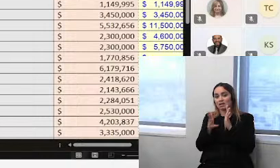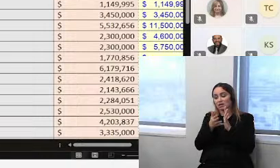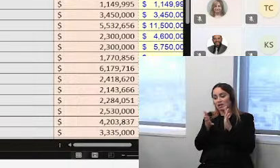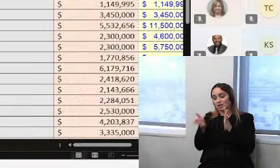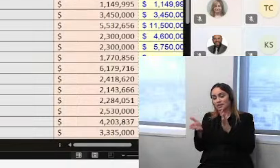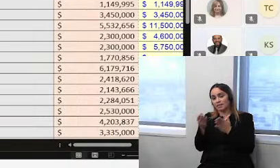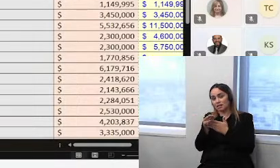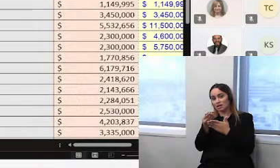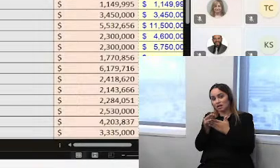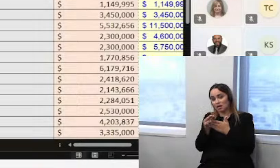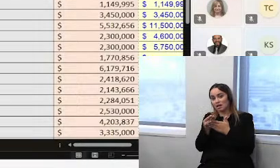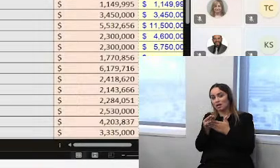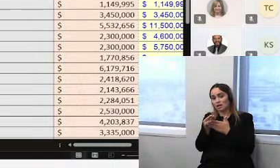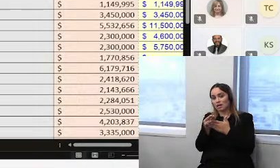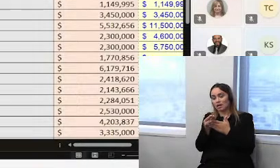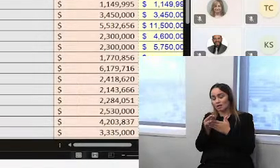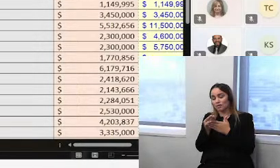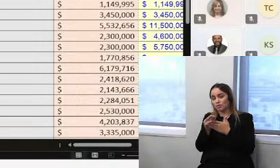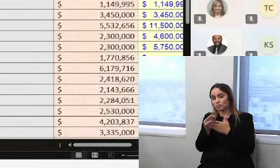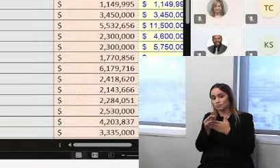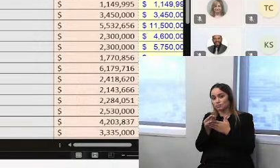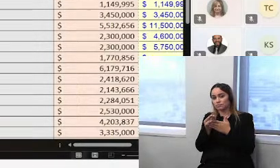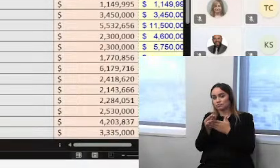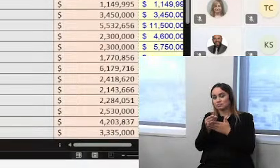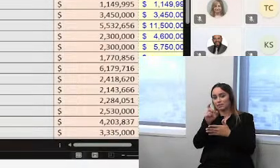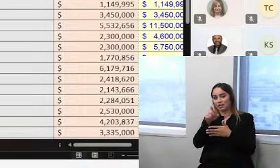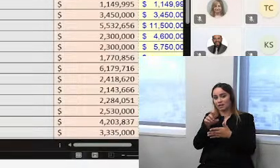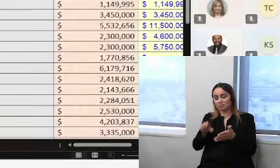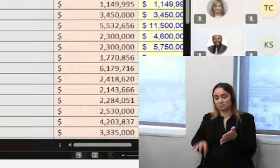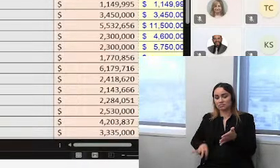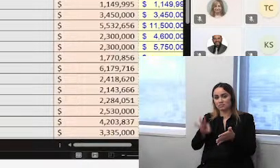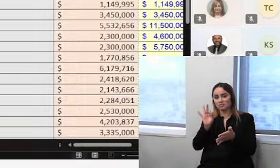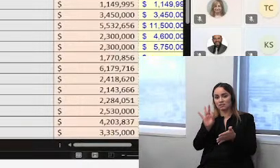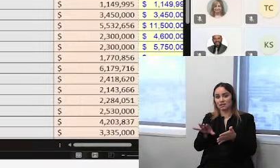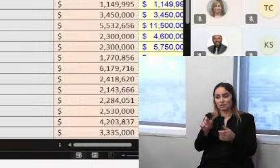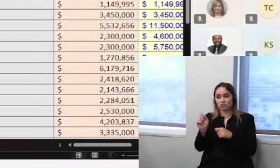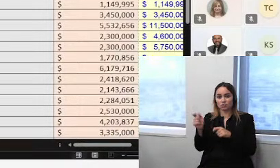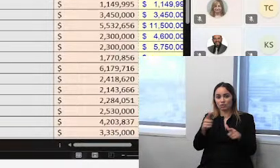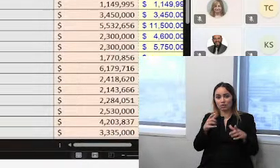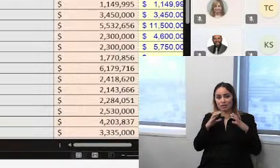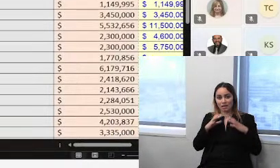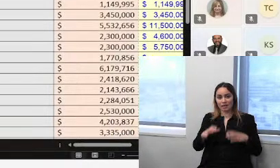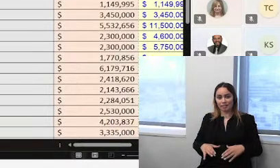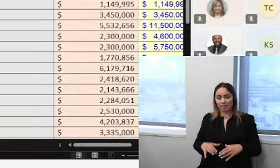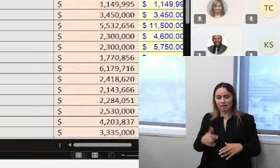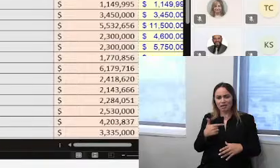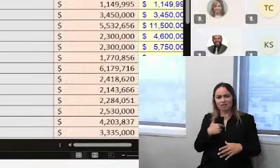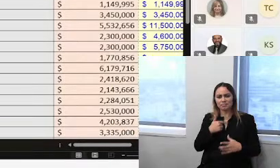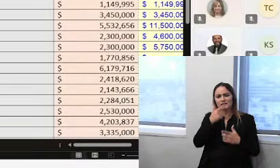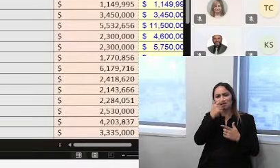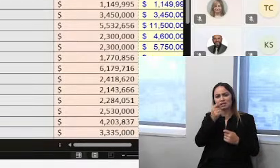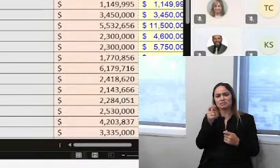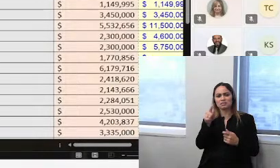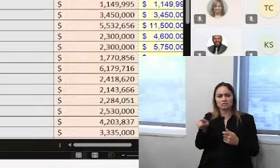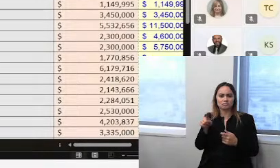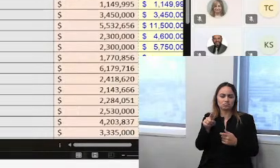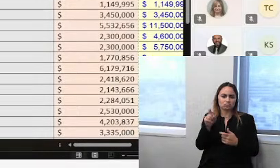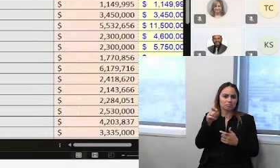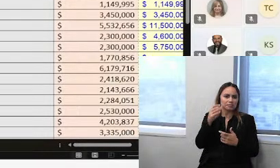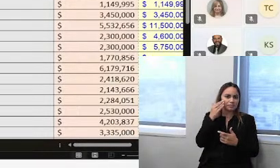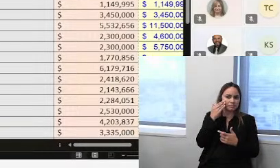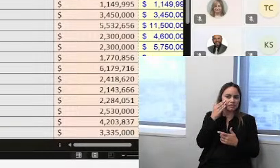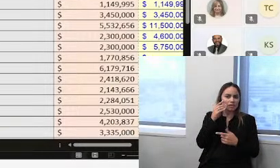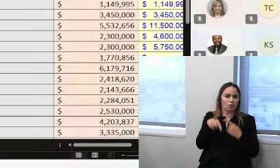of them do not have solar, so I would like for him to take that into consideration when he answers.